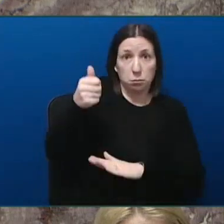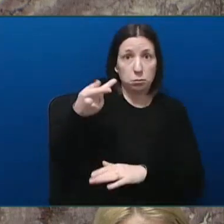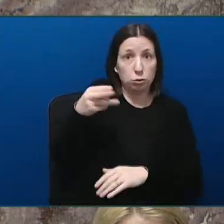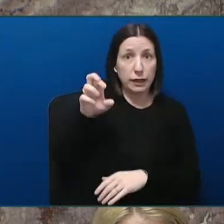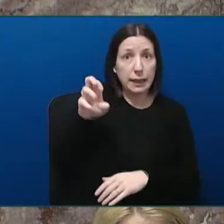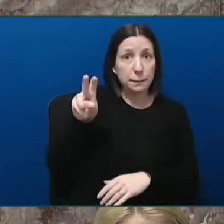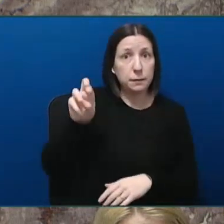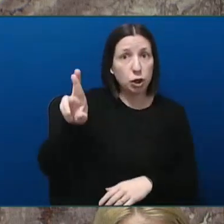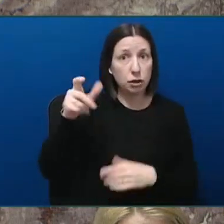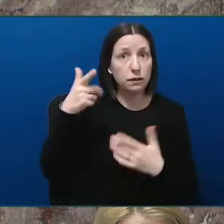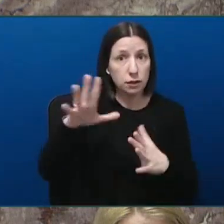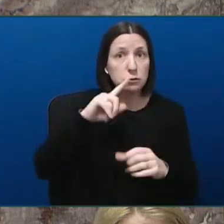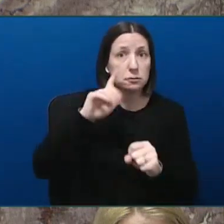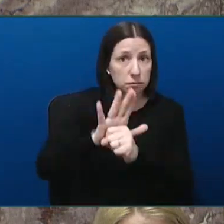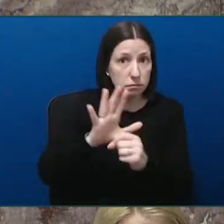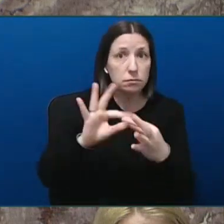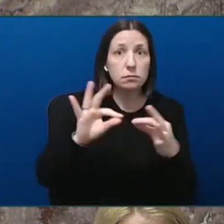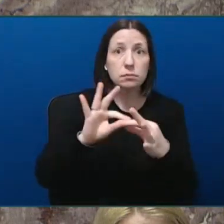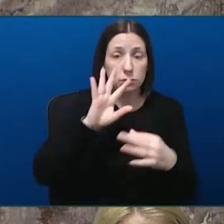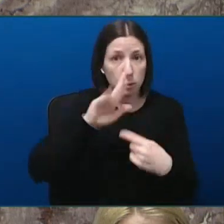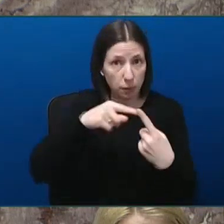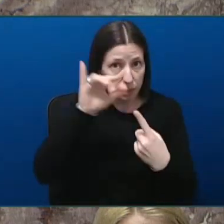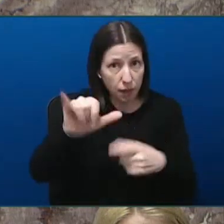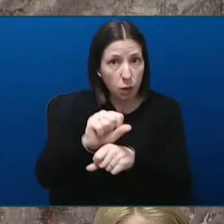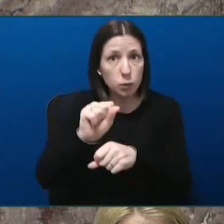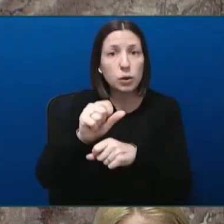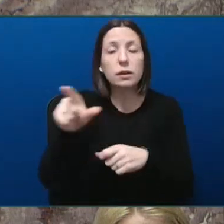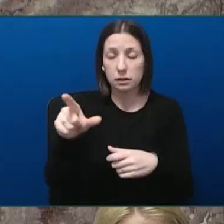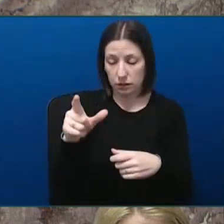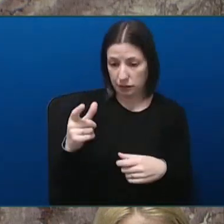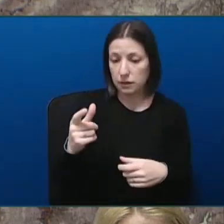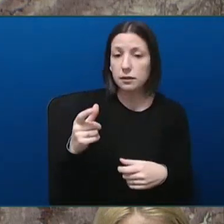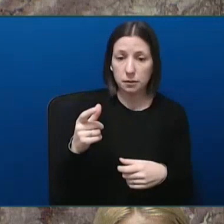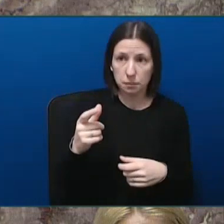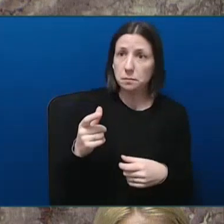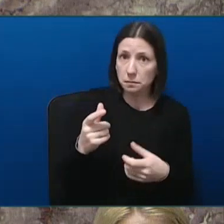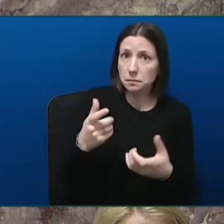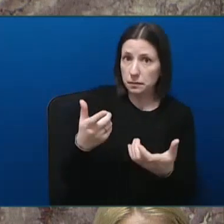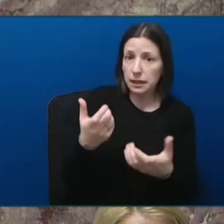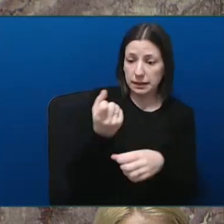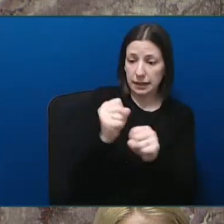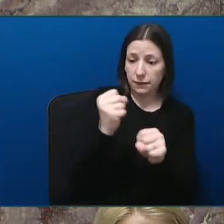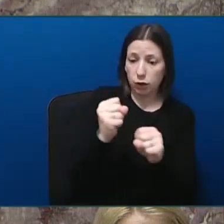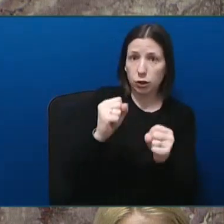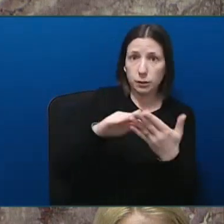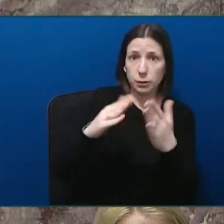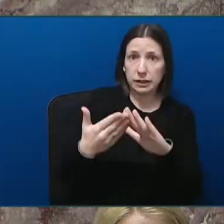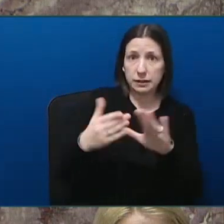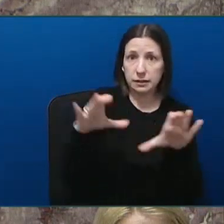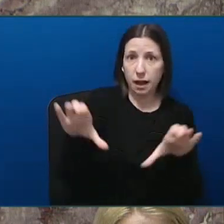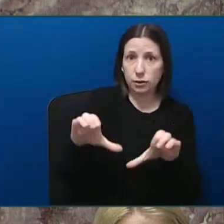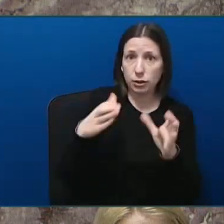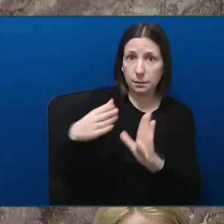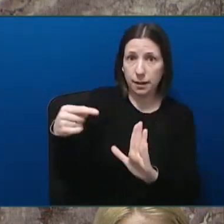first talked about that seamless approach in the Safer Communities Action Plan last November. That's work that we